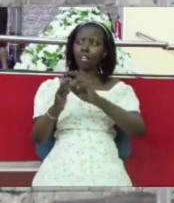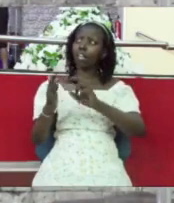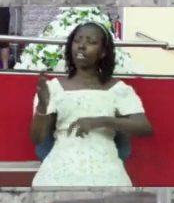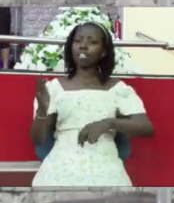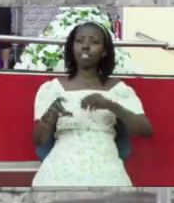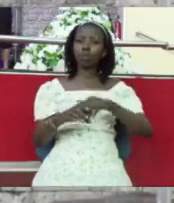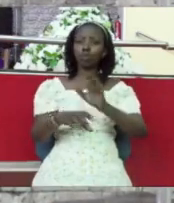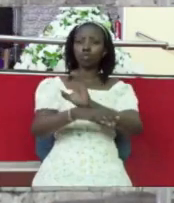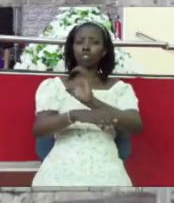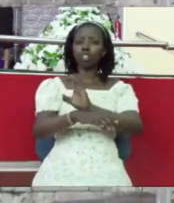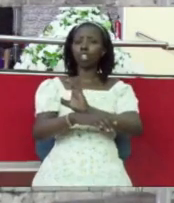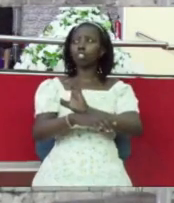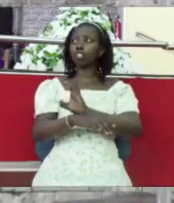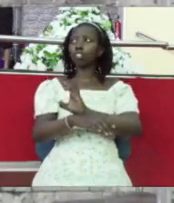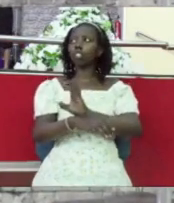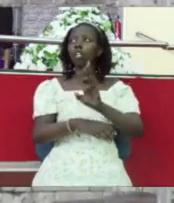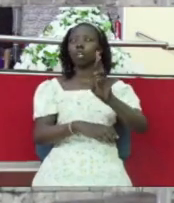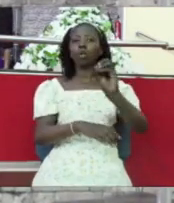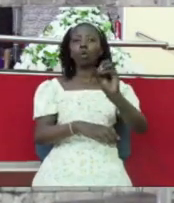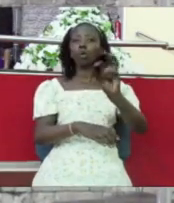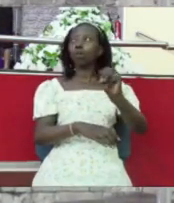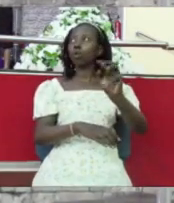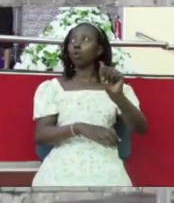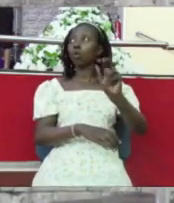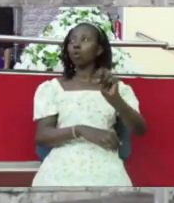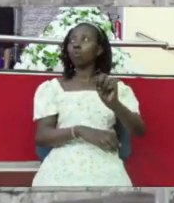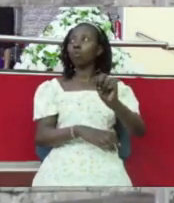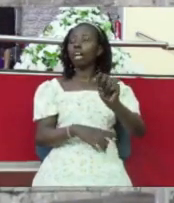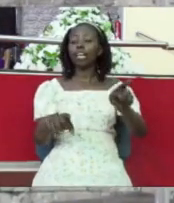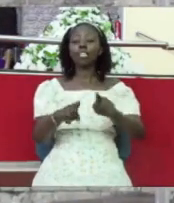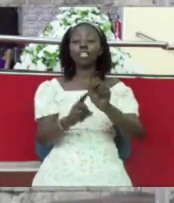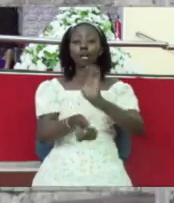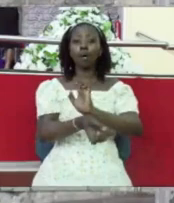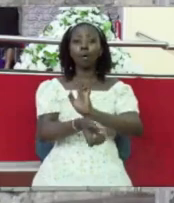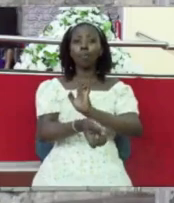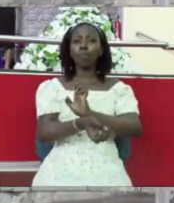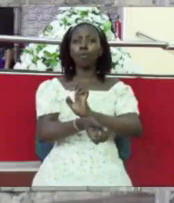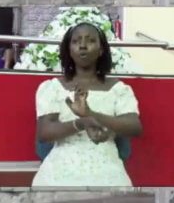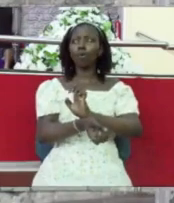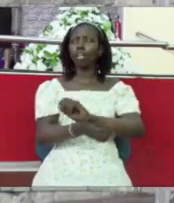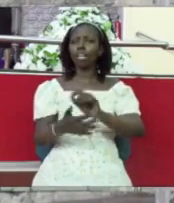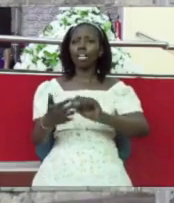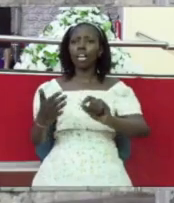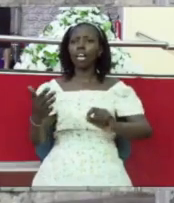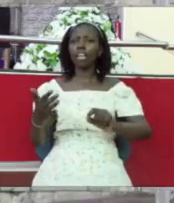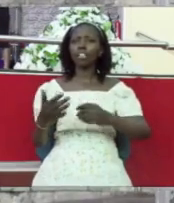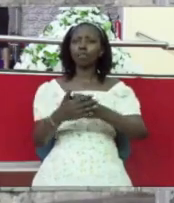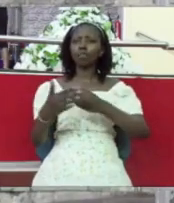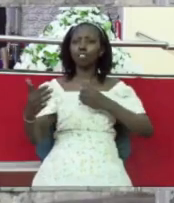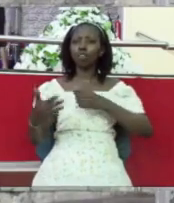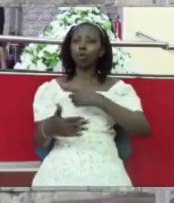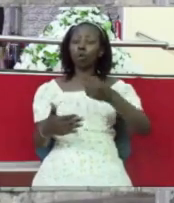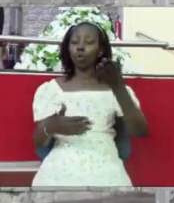Haya yaliandikwa kwenye kuhusu kanisa la Roma. And Paul wrote to the church in Rome long before even he went there. Na Paulo